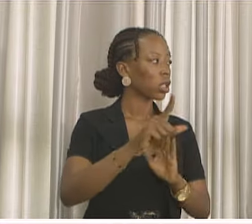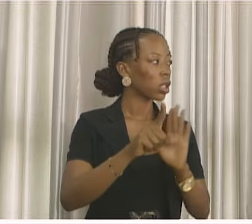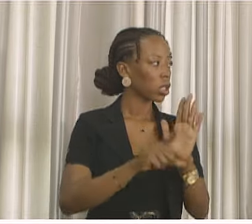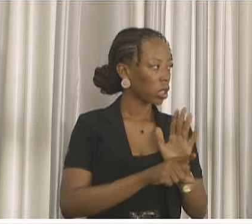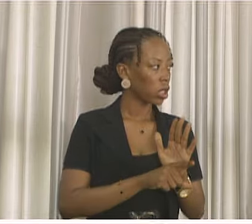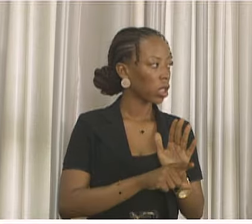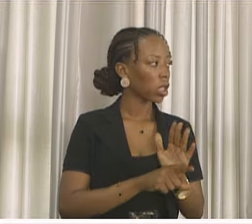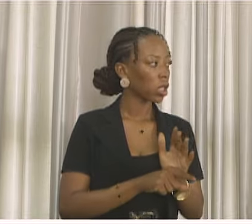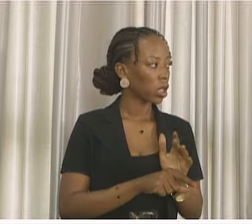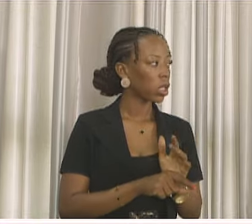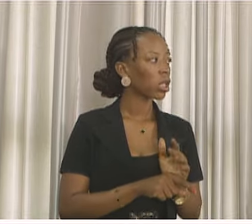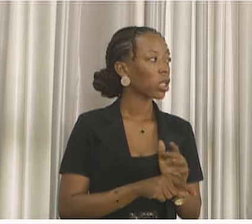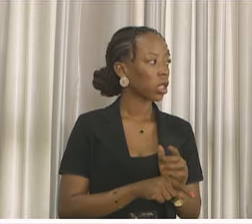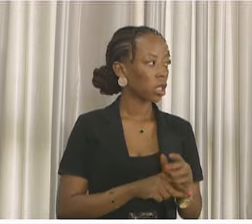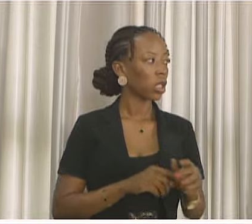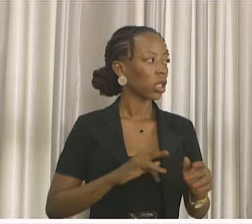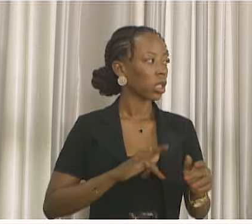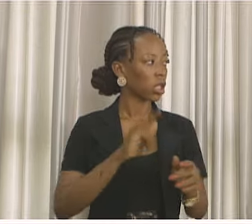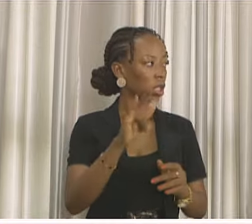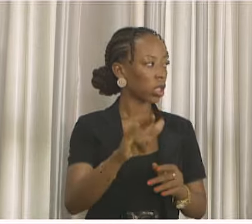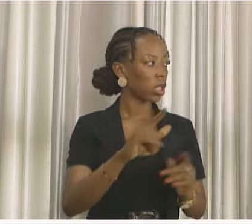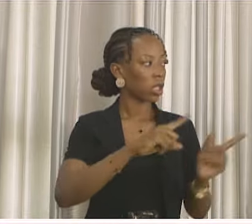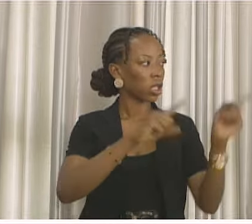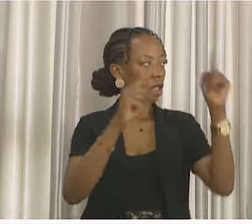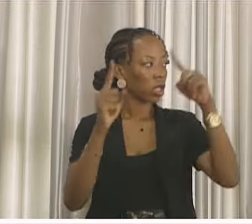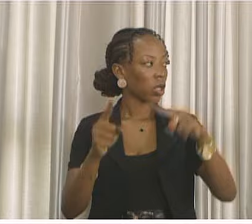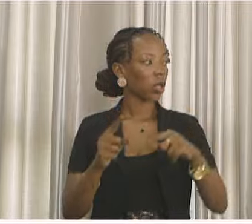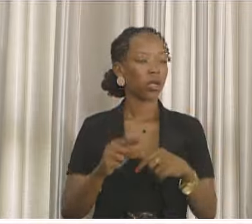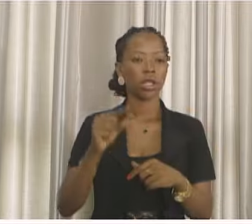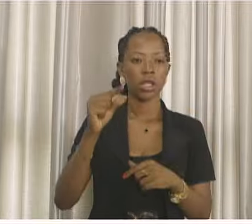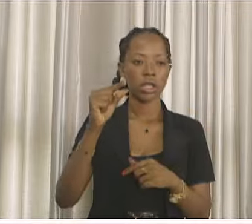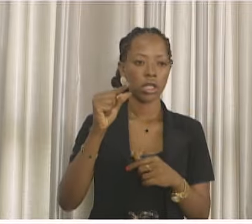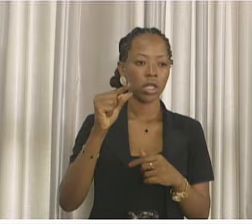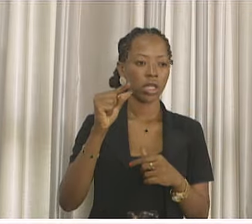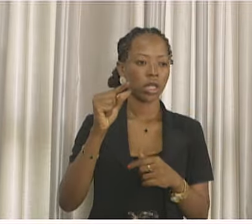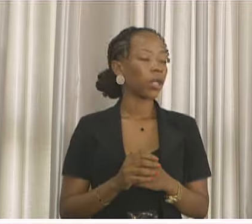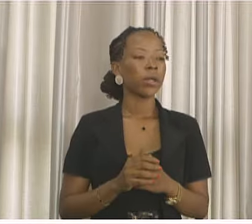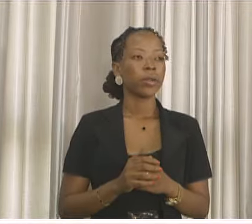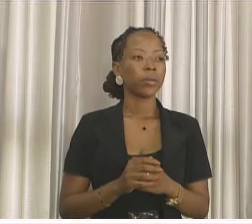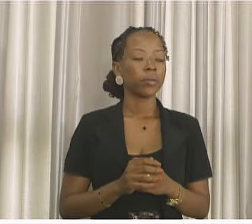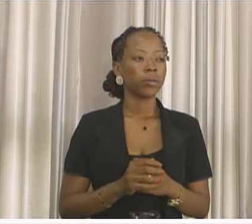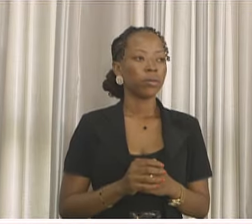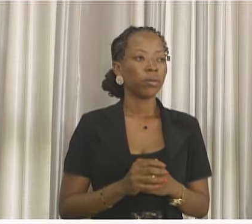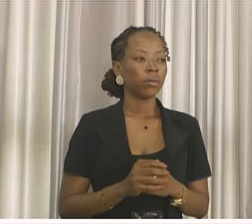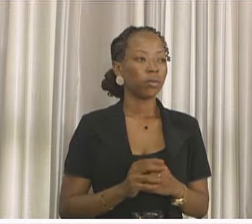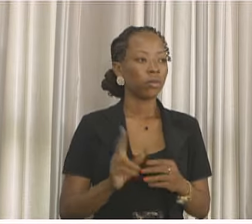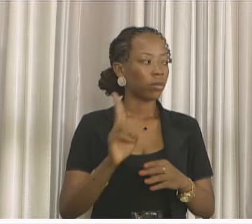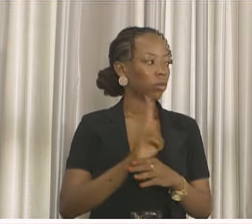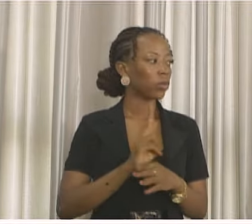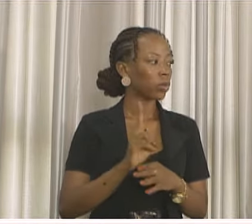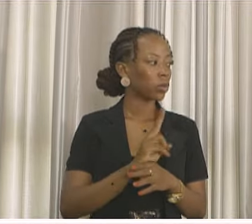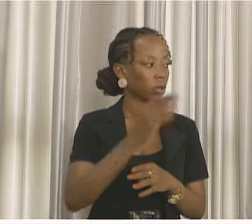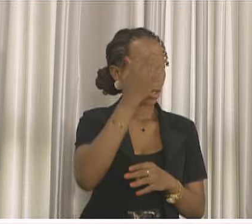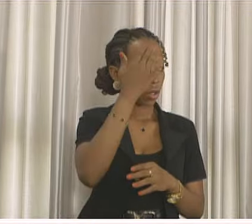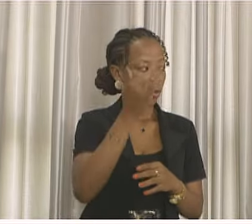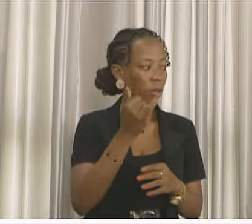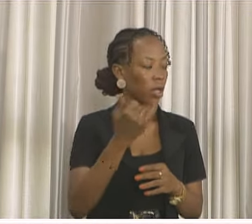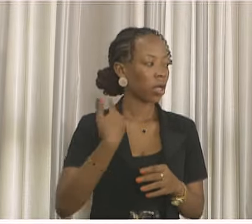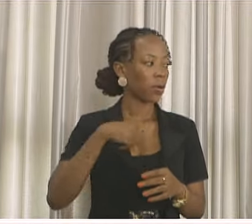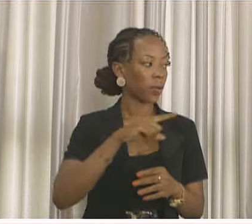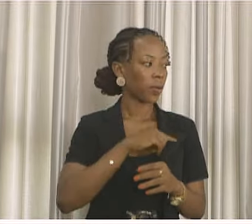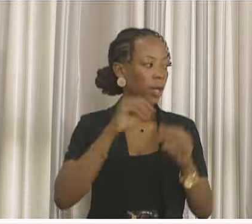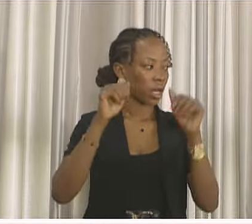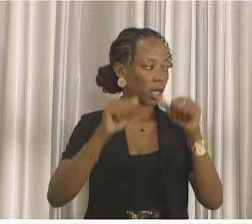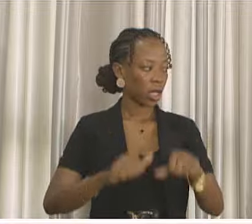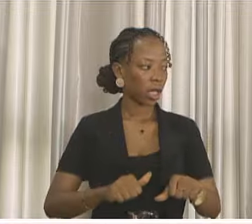are transshipped to Ghana and they go out to Europe. So why can't we serve Duam? So the